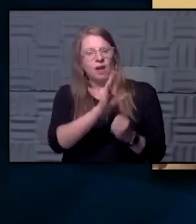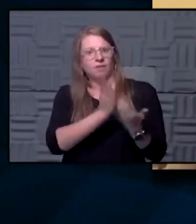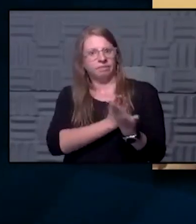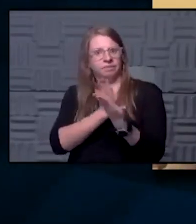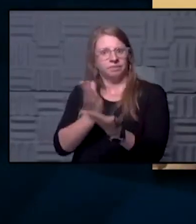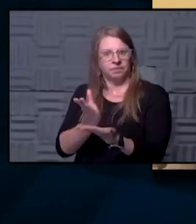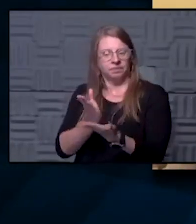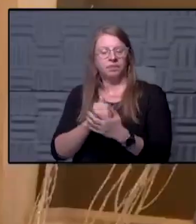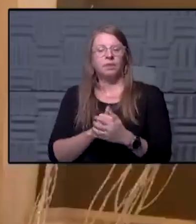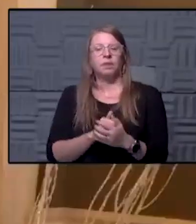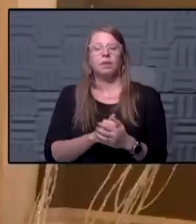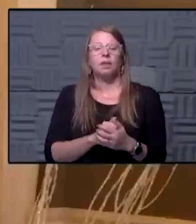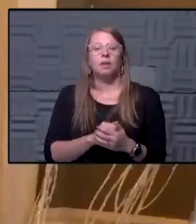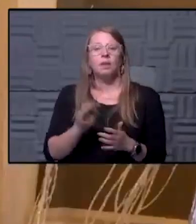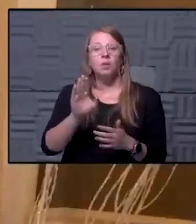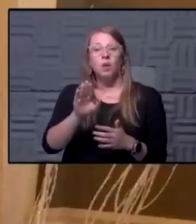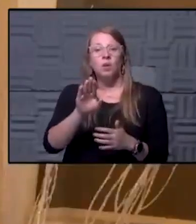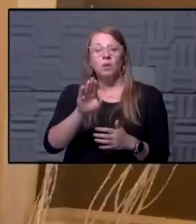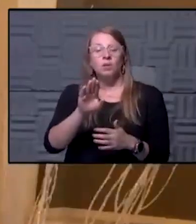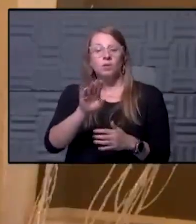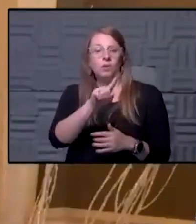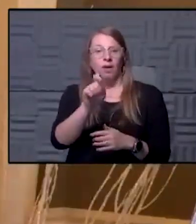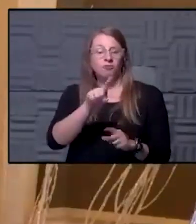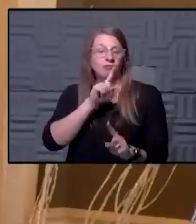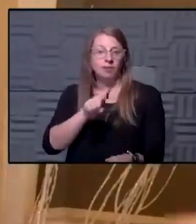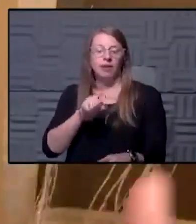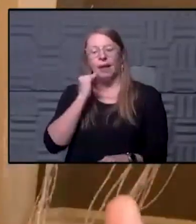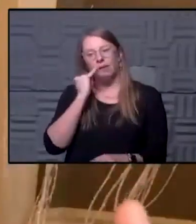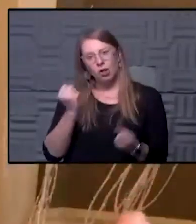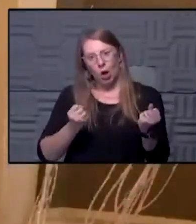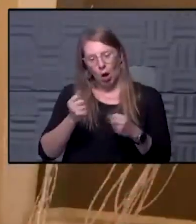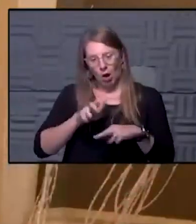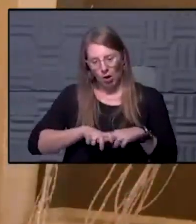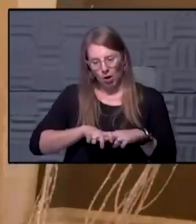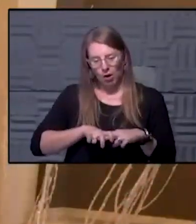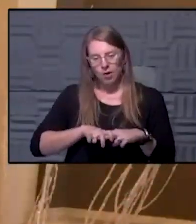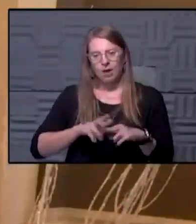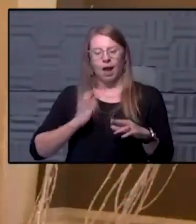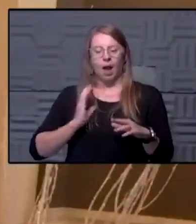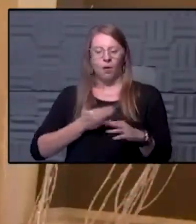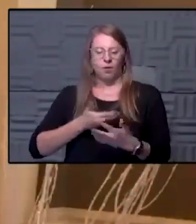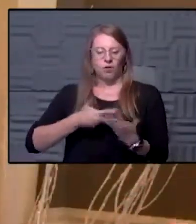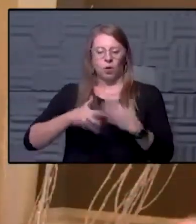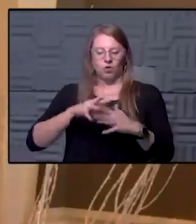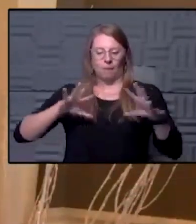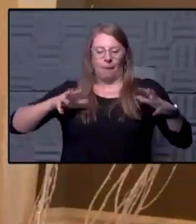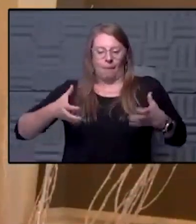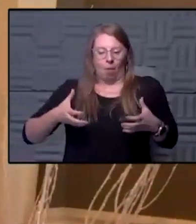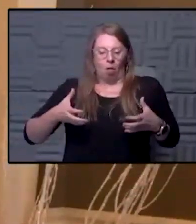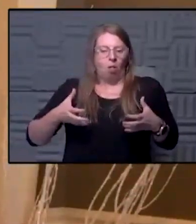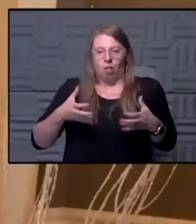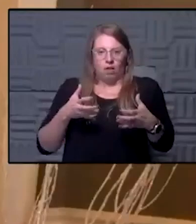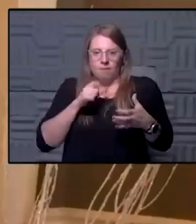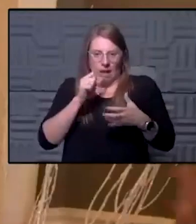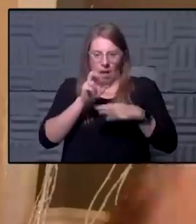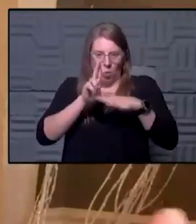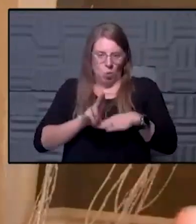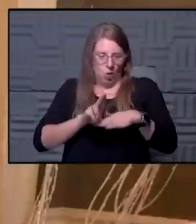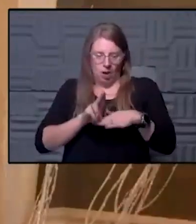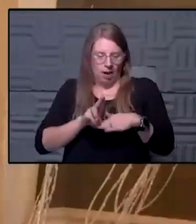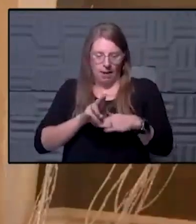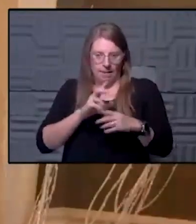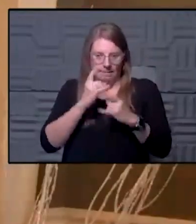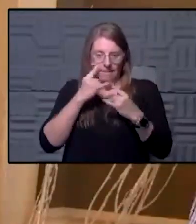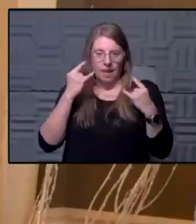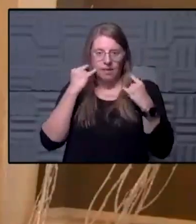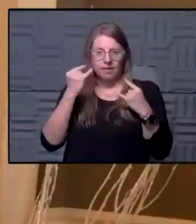But to answer your question, yes. Now, if I'm in the car, our social bubble, no, I'm not wearing a mask. Yep. But if I'm out